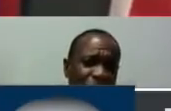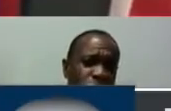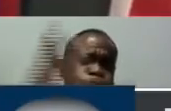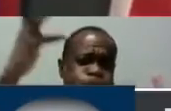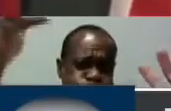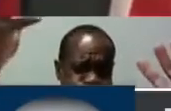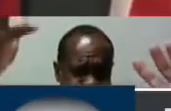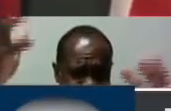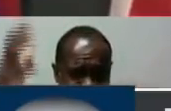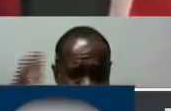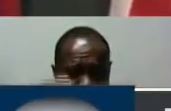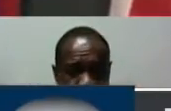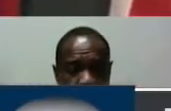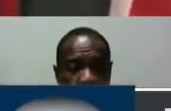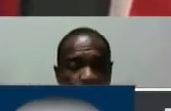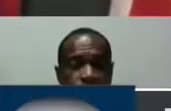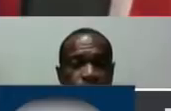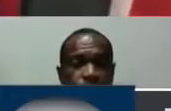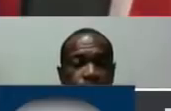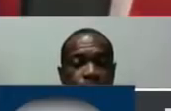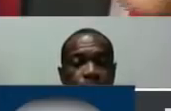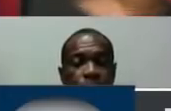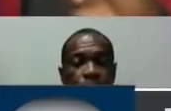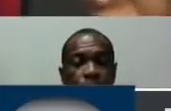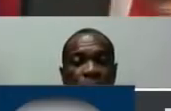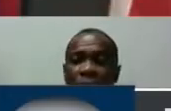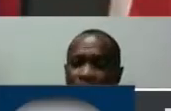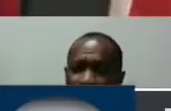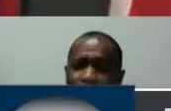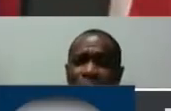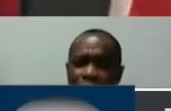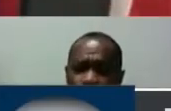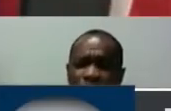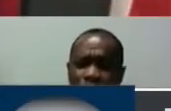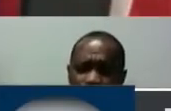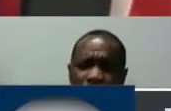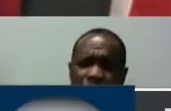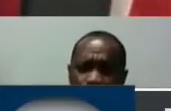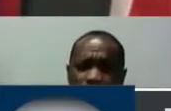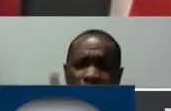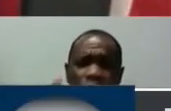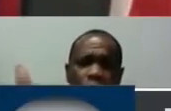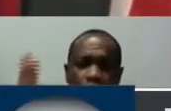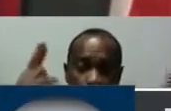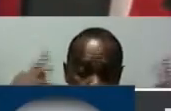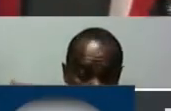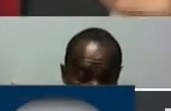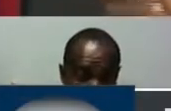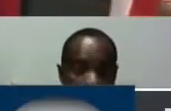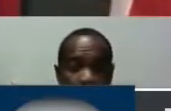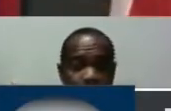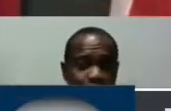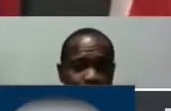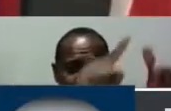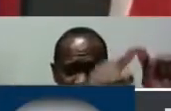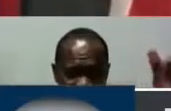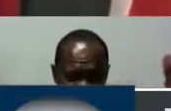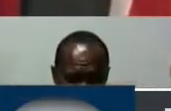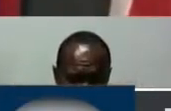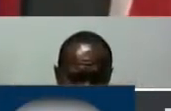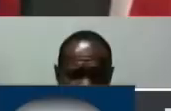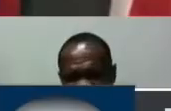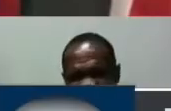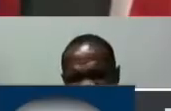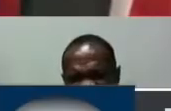For many weeks, Dr. Richards would show us that graph with a line, the red line, 75% of hospital bed